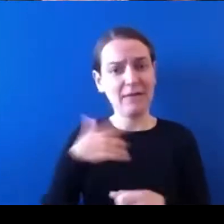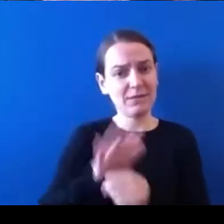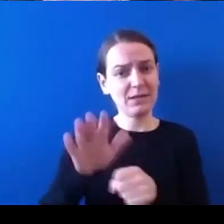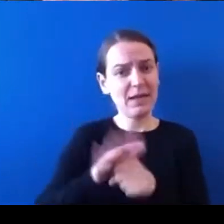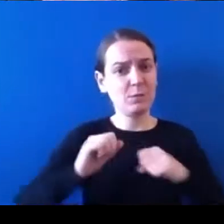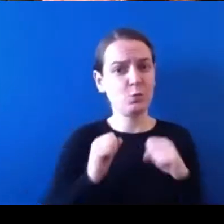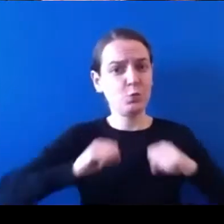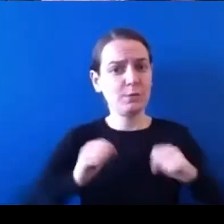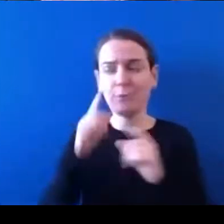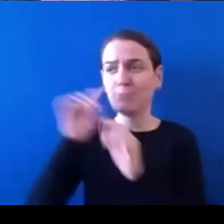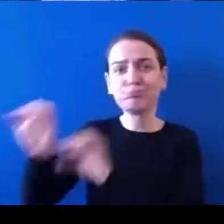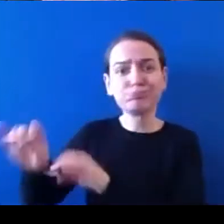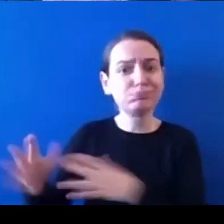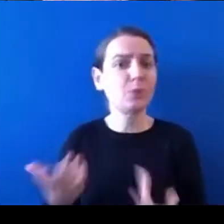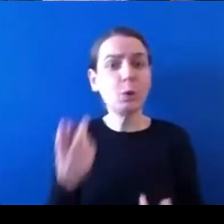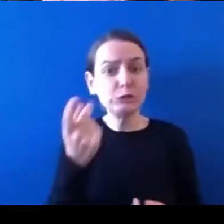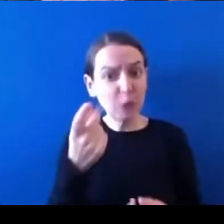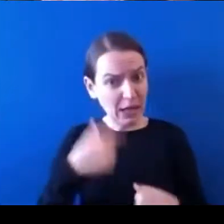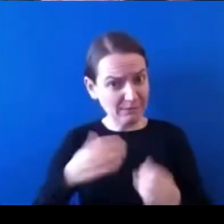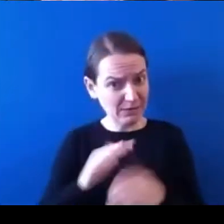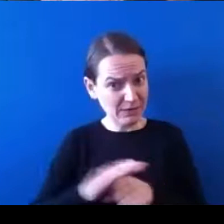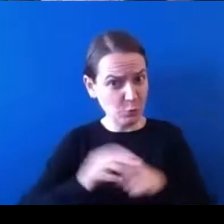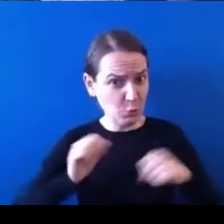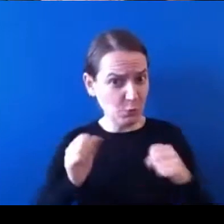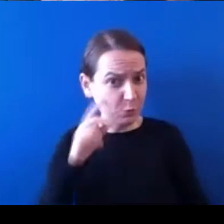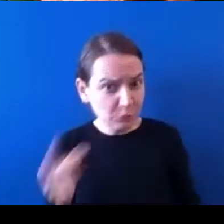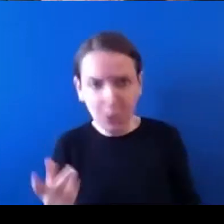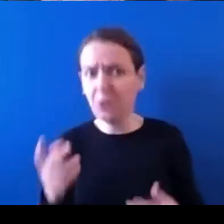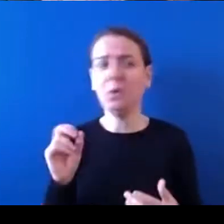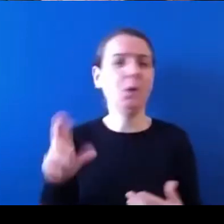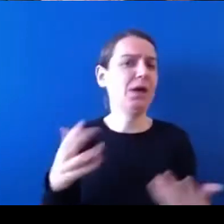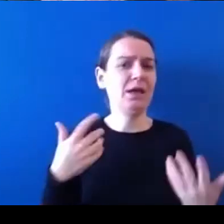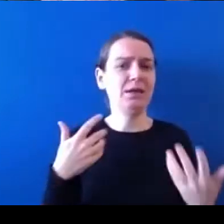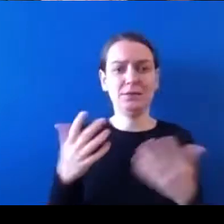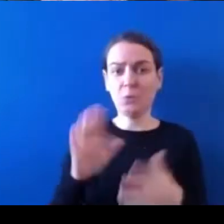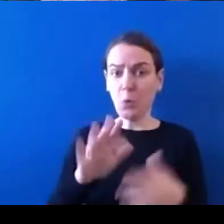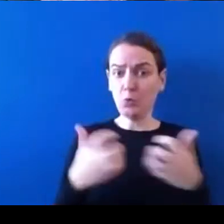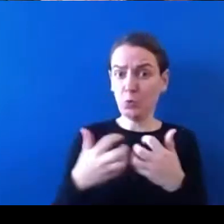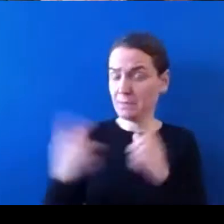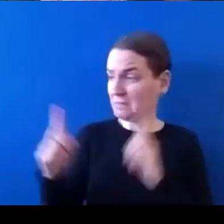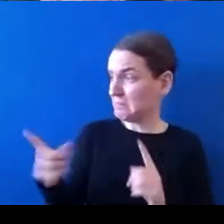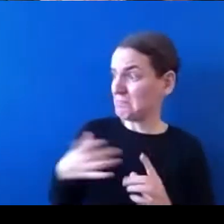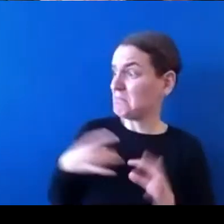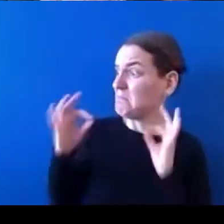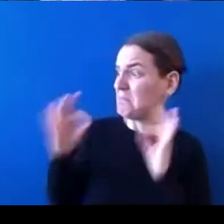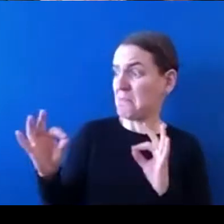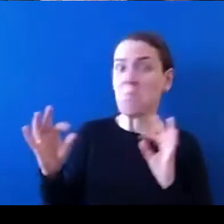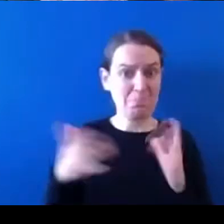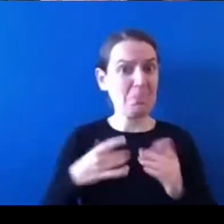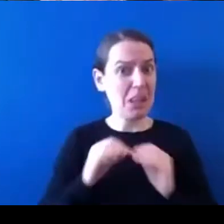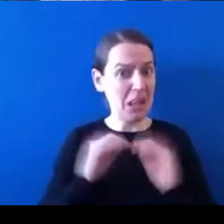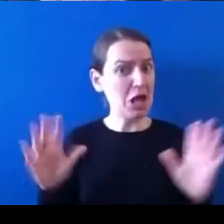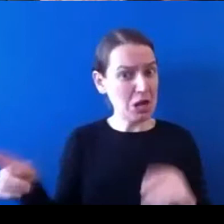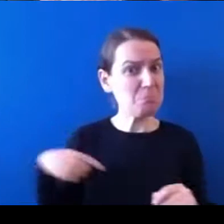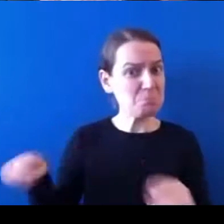and communication, on being sure that your roommate gets up early in the morning when you get up early, or they're